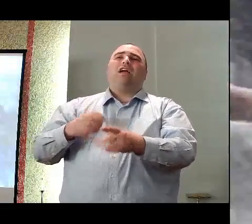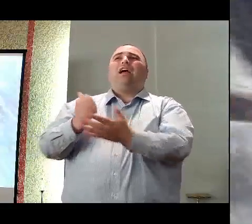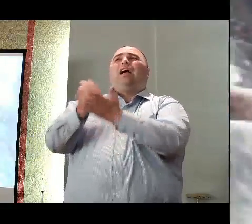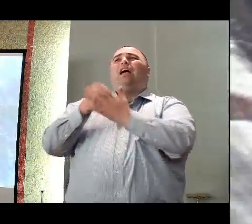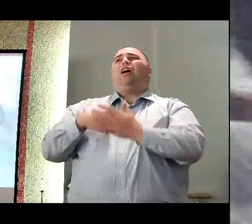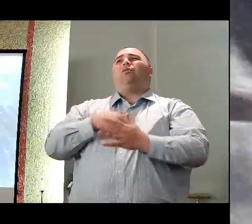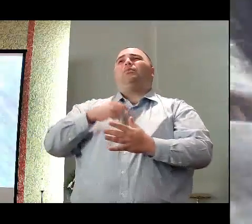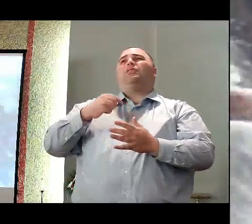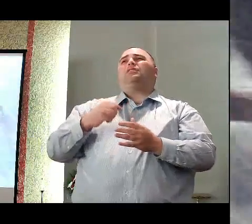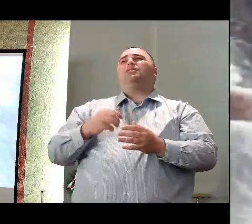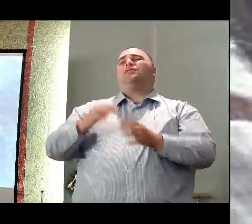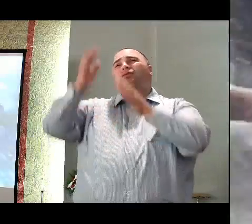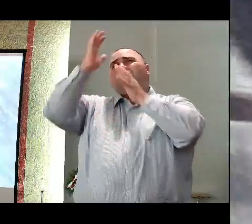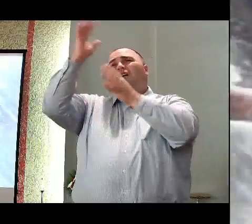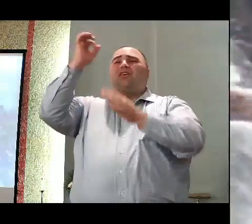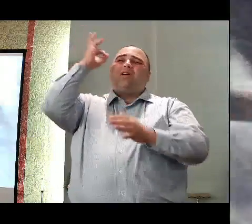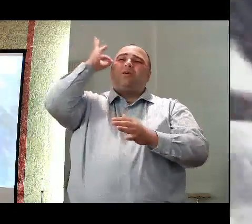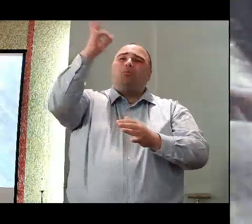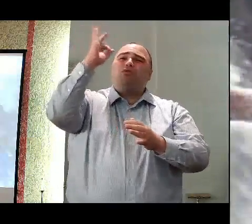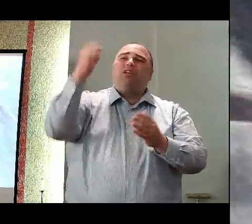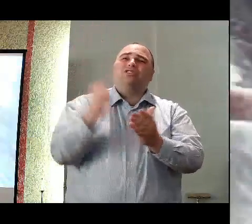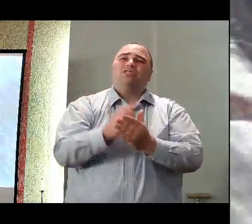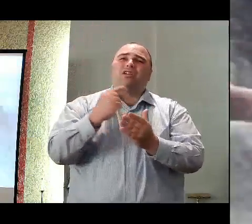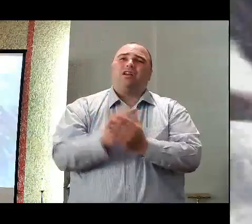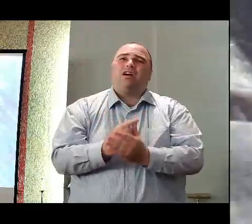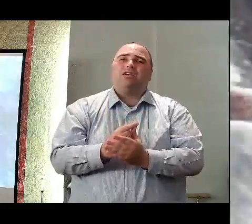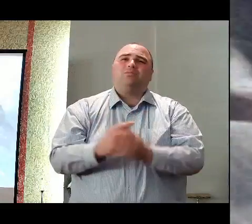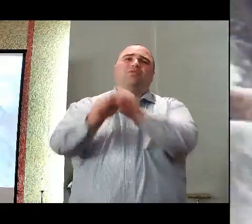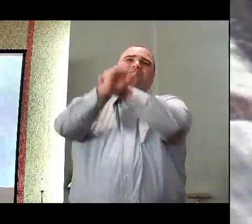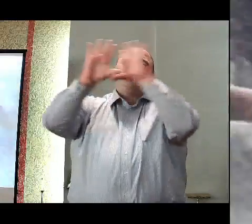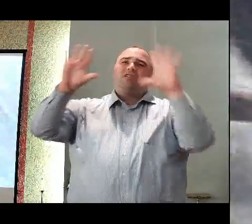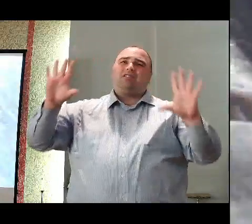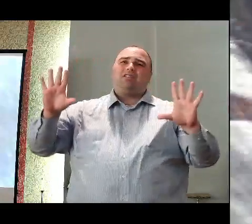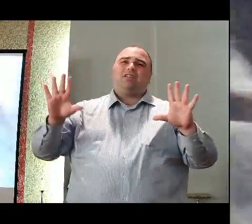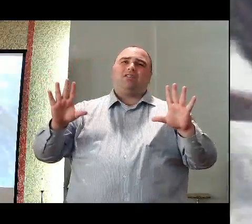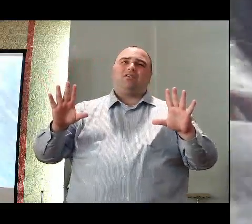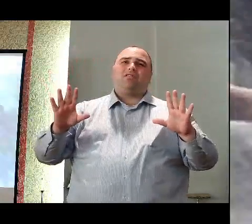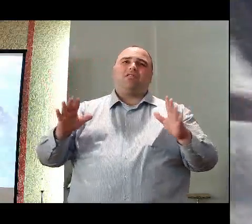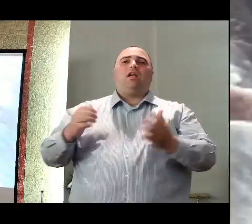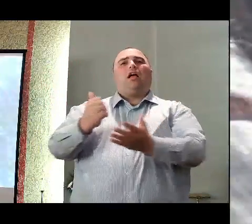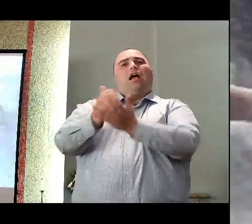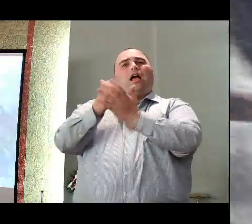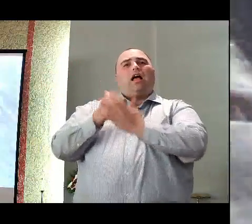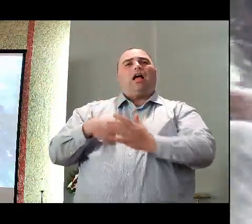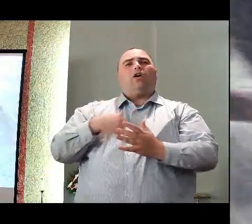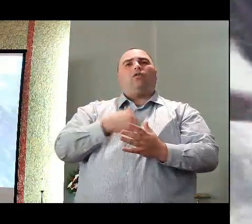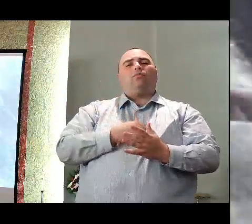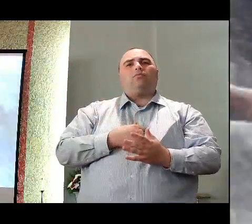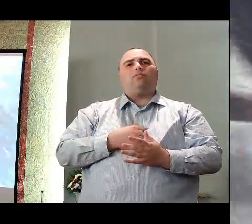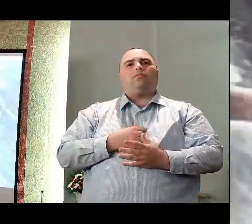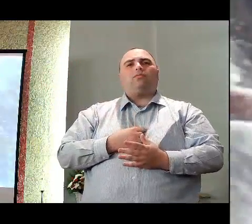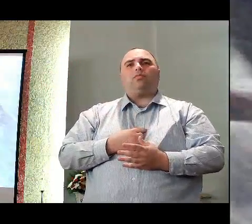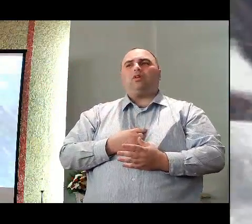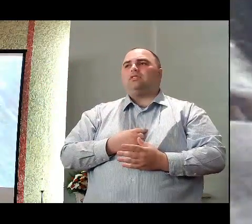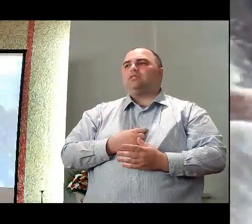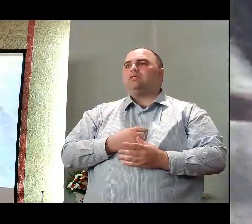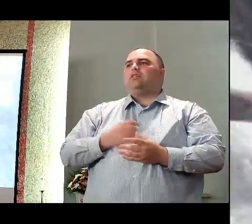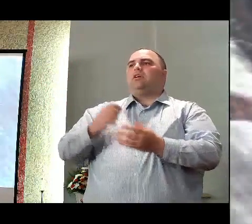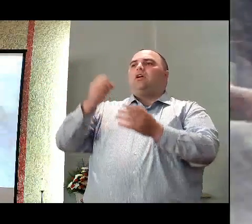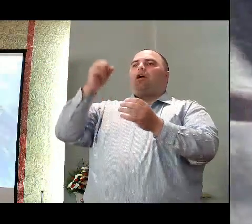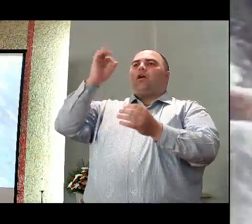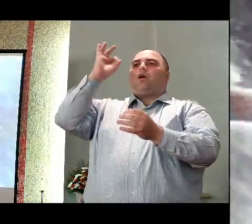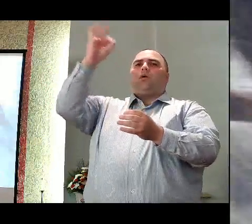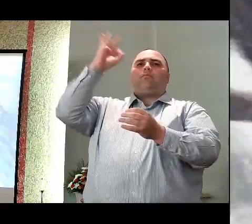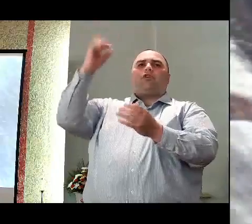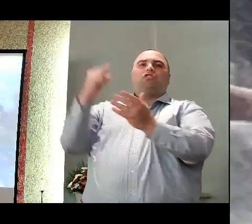in deed. Thank you for opening the doors in this community to your work. And help us see our work